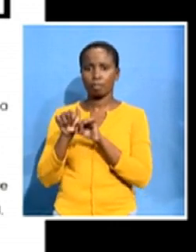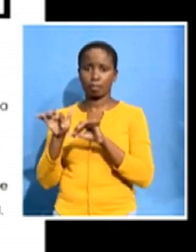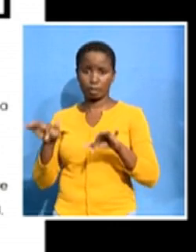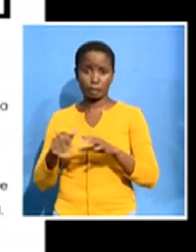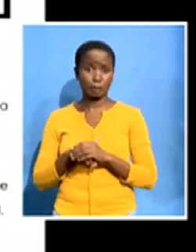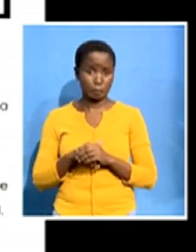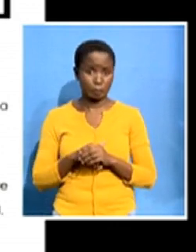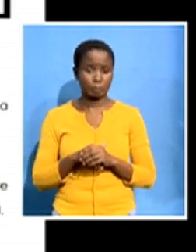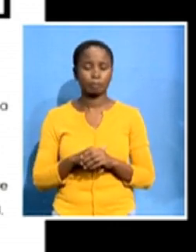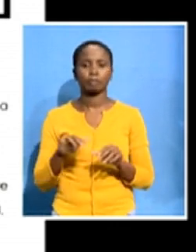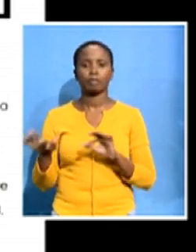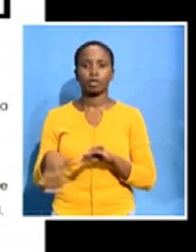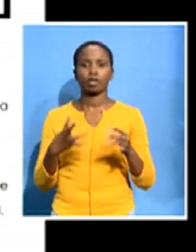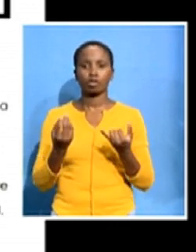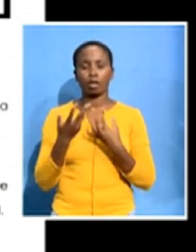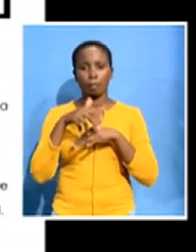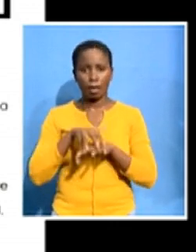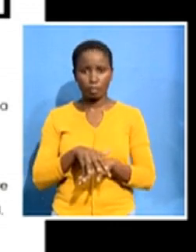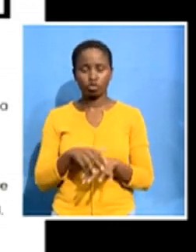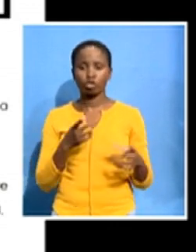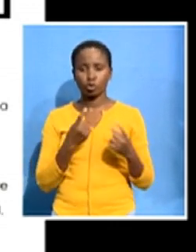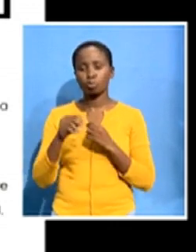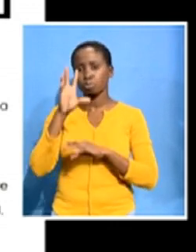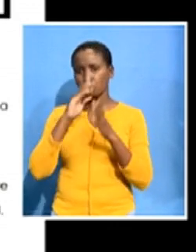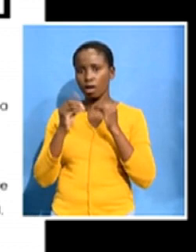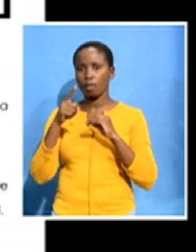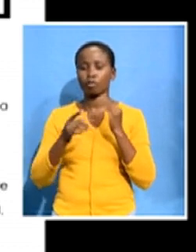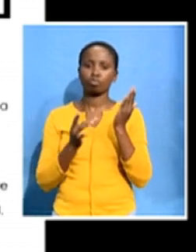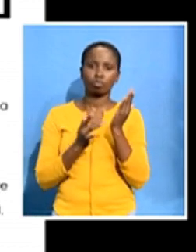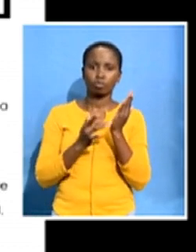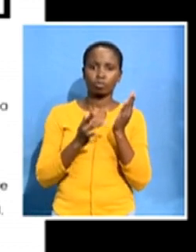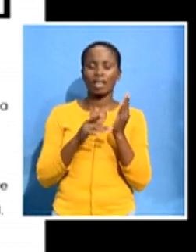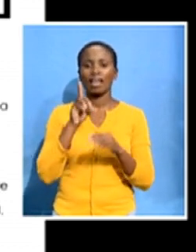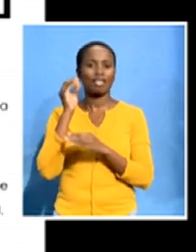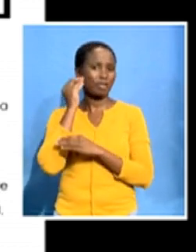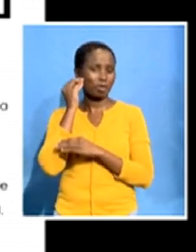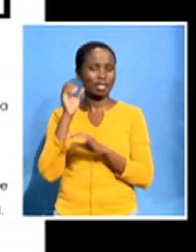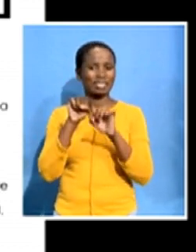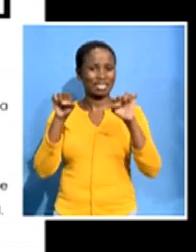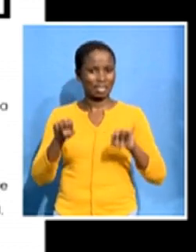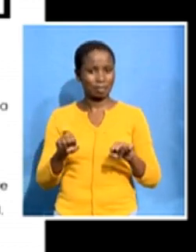about the electronic vaccine data system, and the process is much more streamlined,